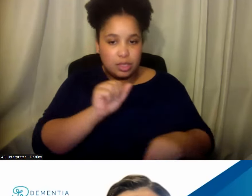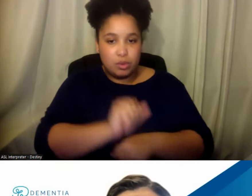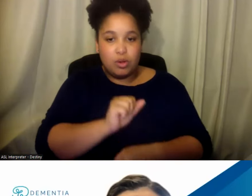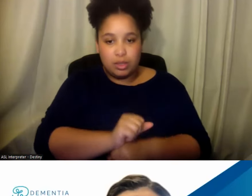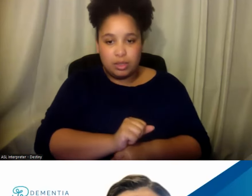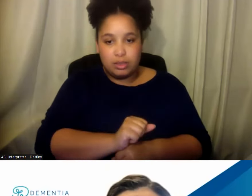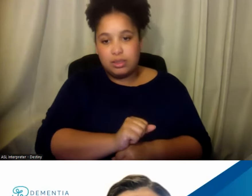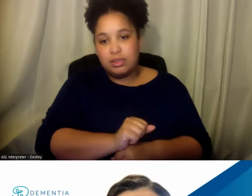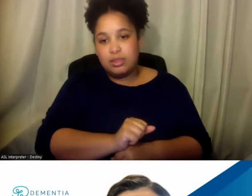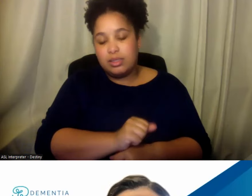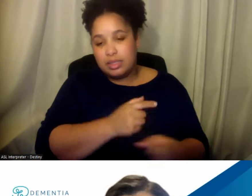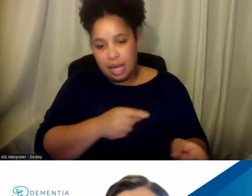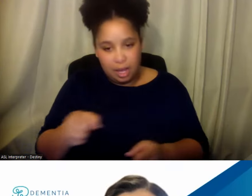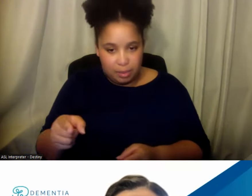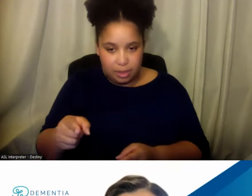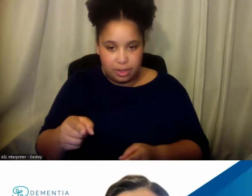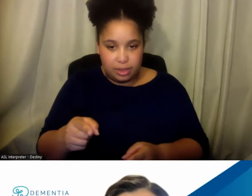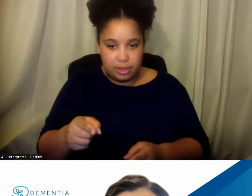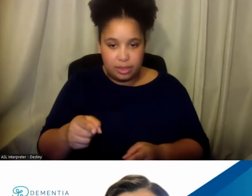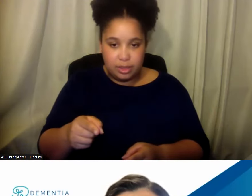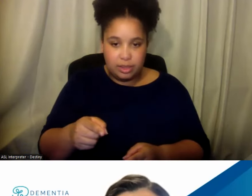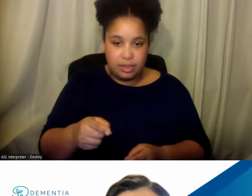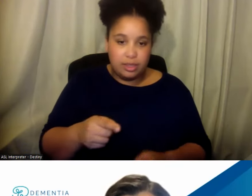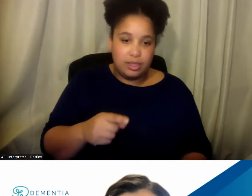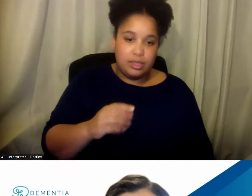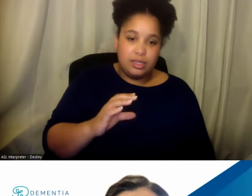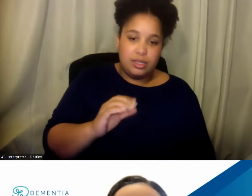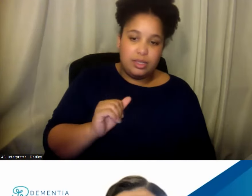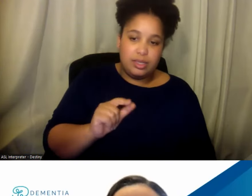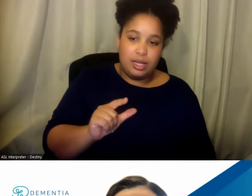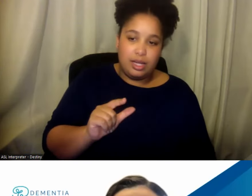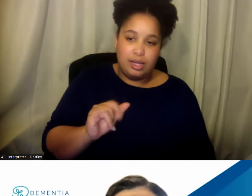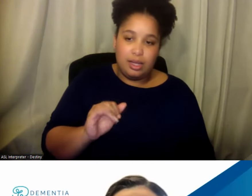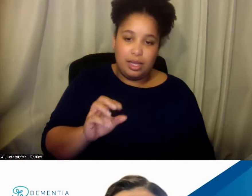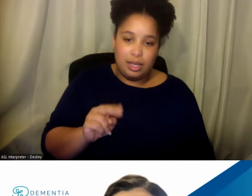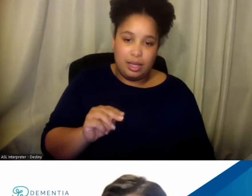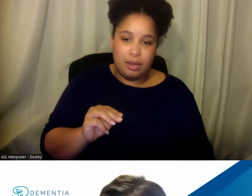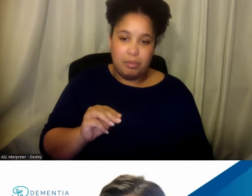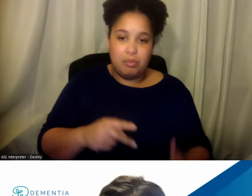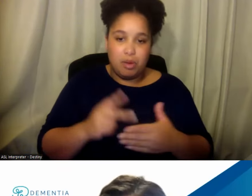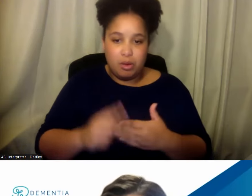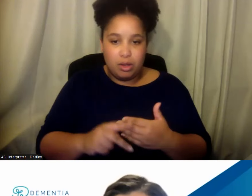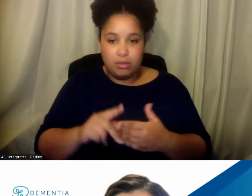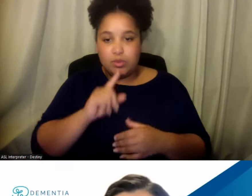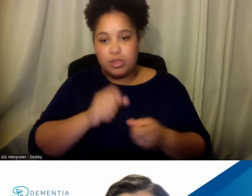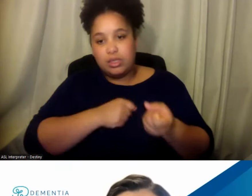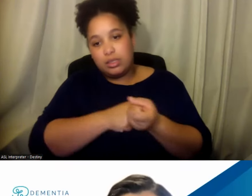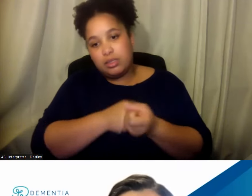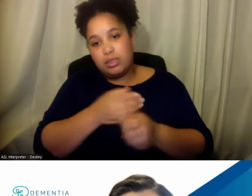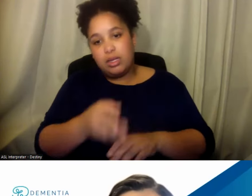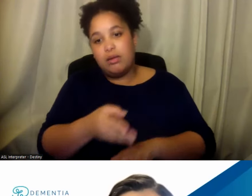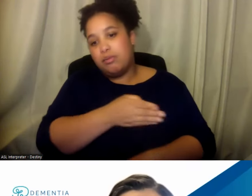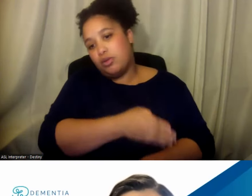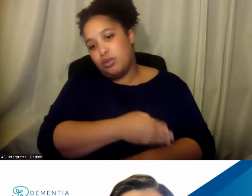been done, is being done between the CalAIM program and Dementia Care Aware to improve care across